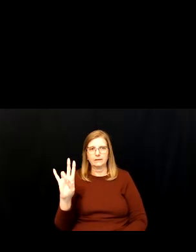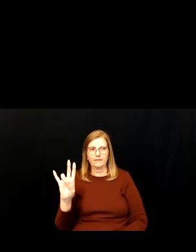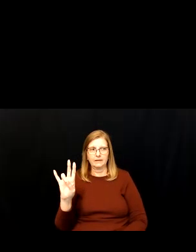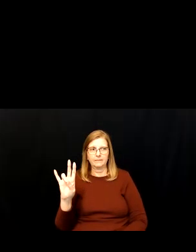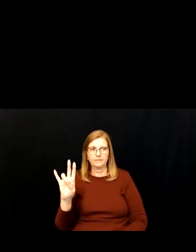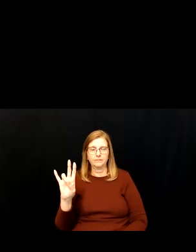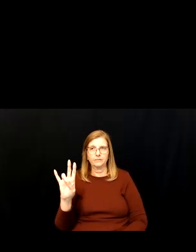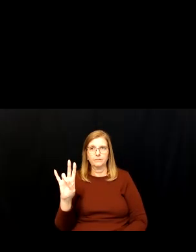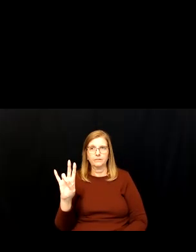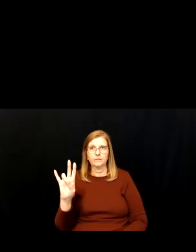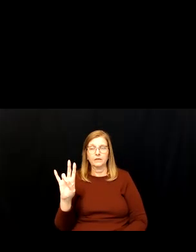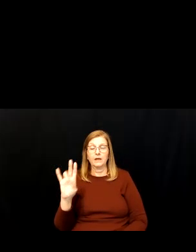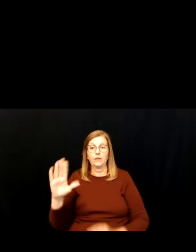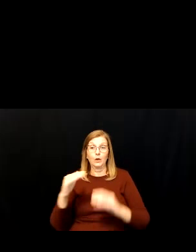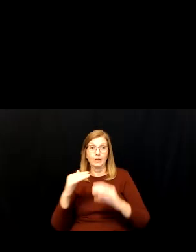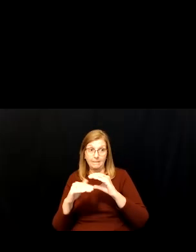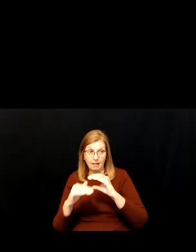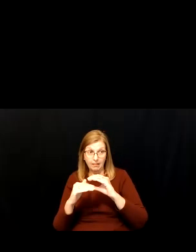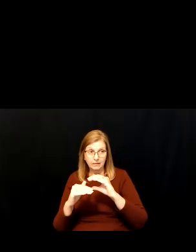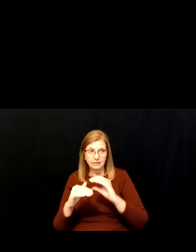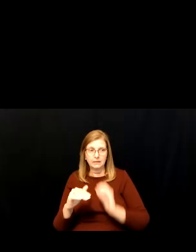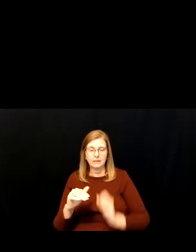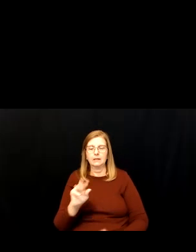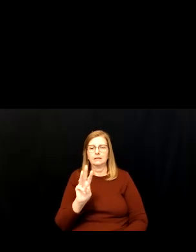920-424-2247. Their email is